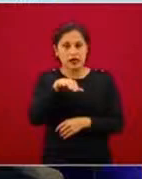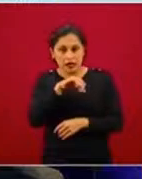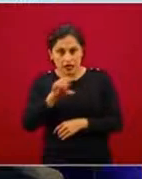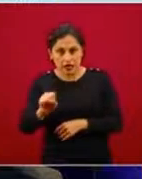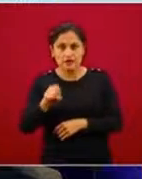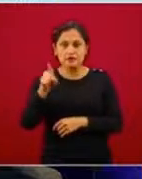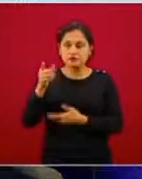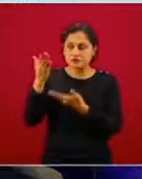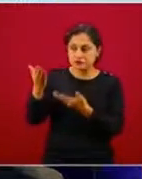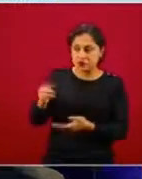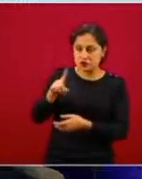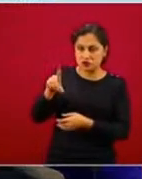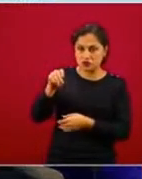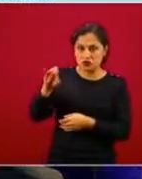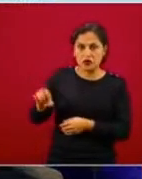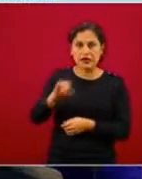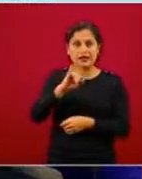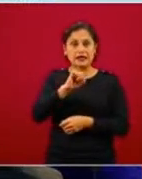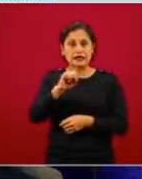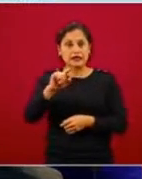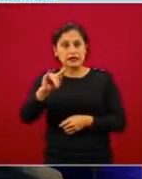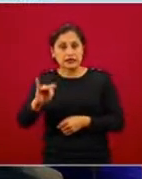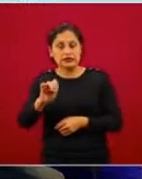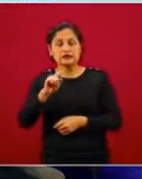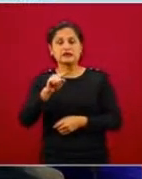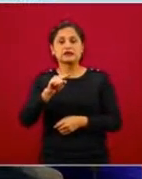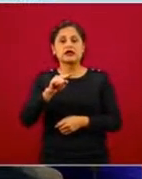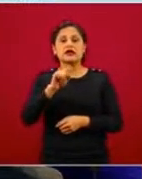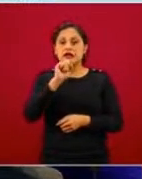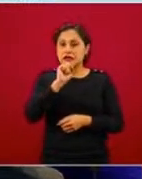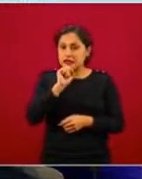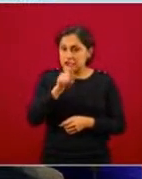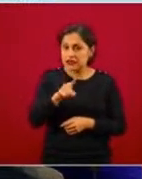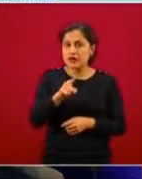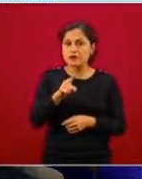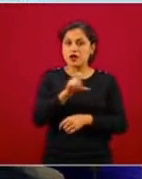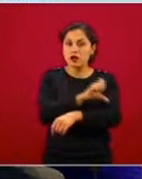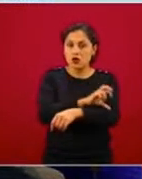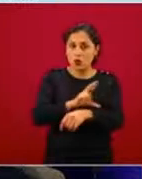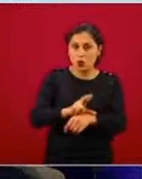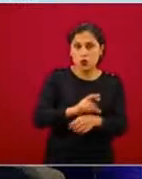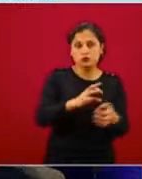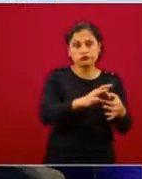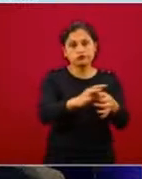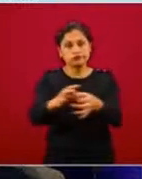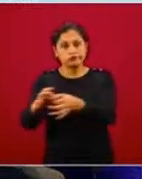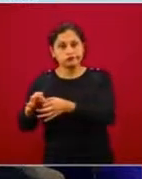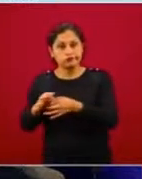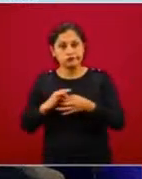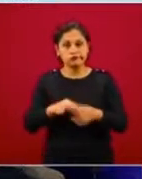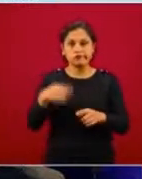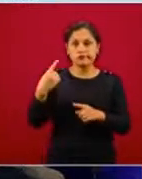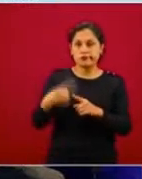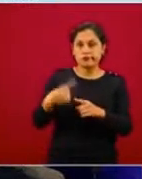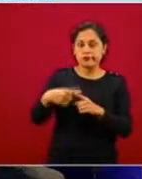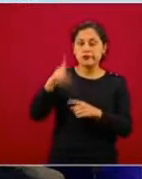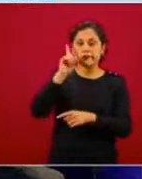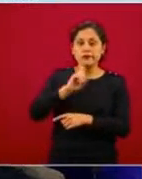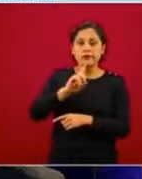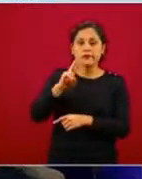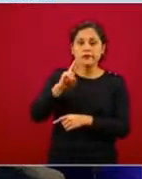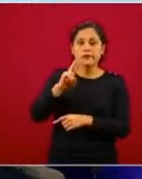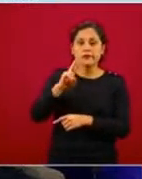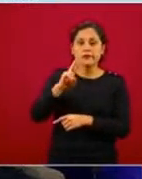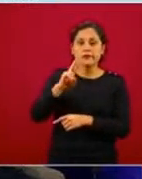national health authorities like ISTE and the Mexican Public Health System, who have been coordinating